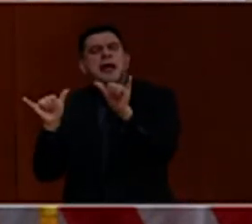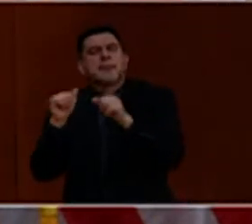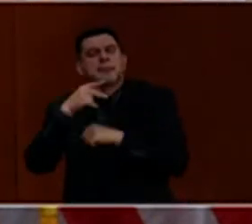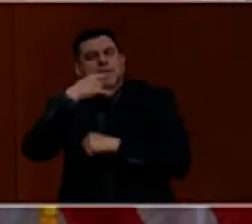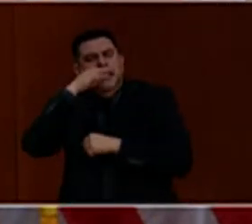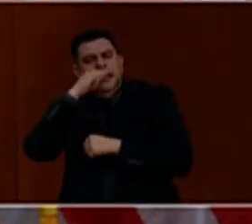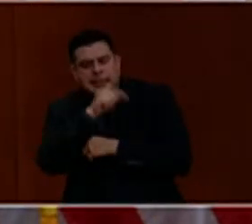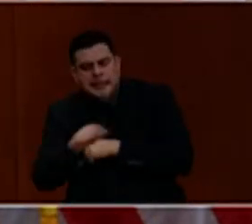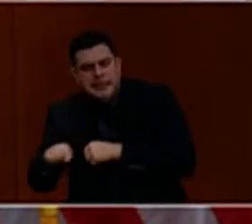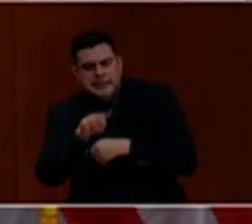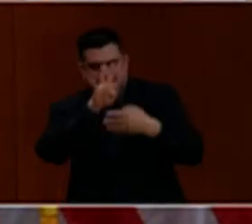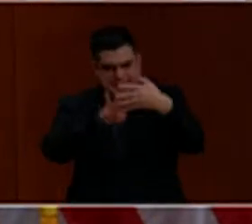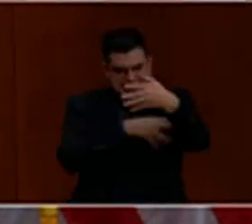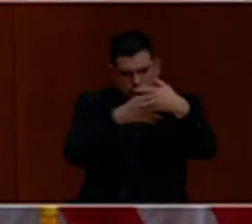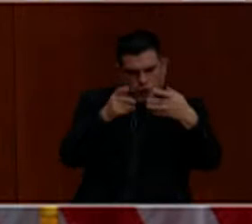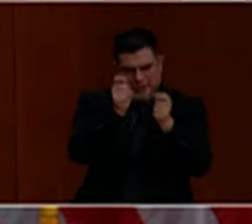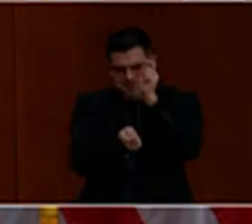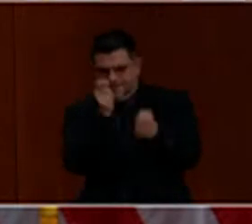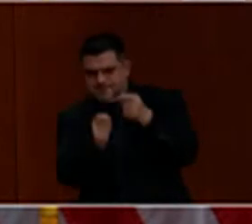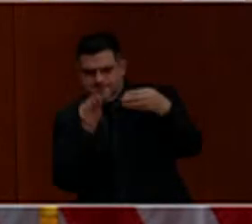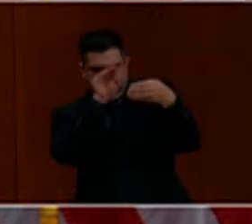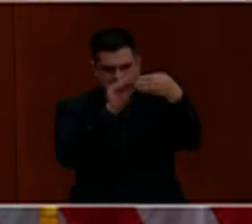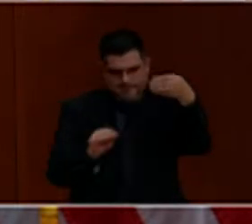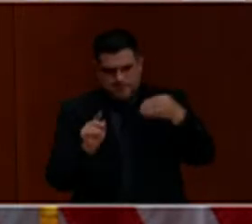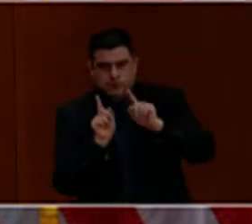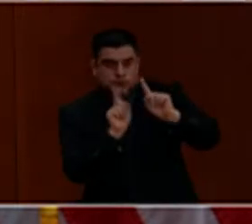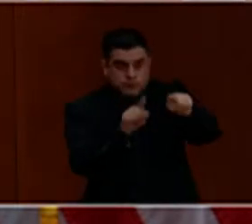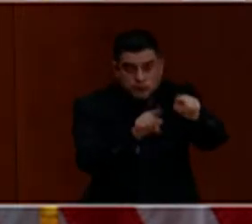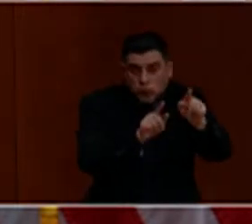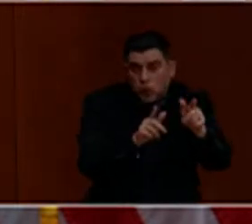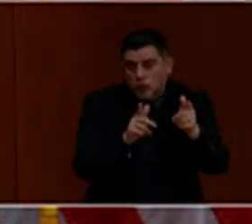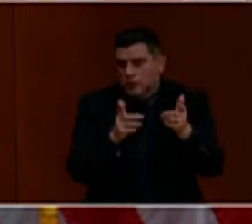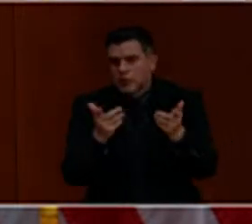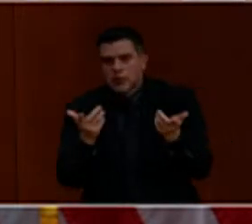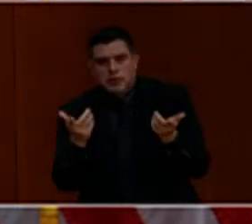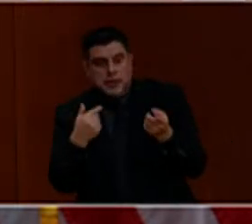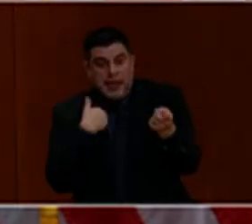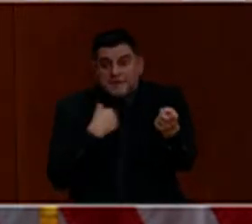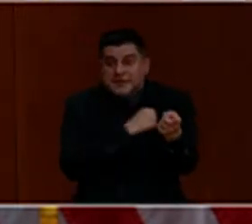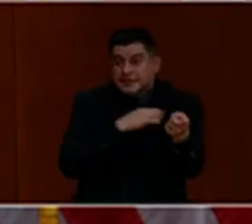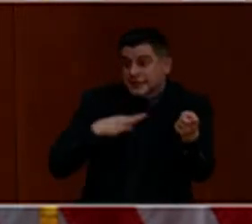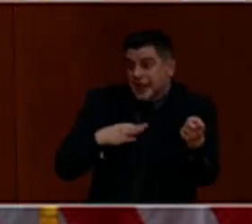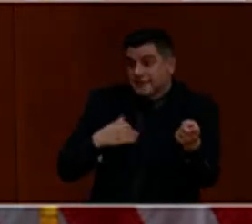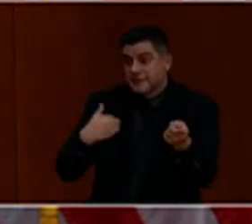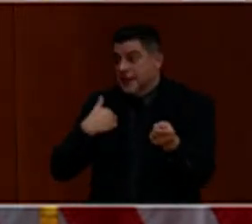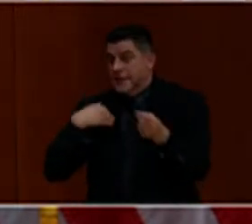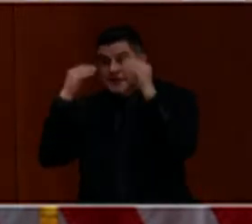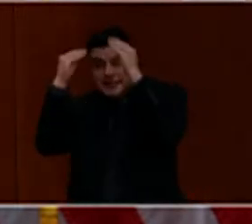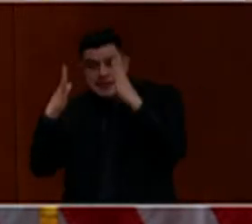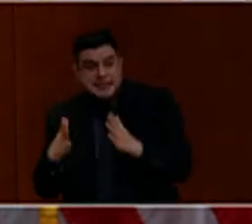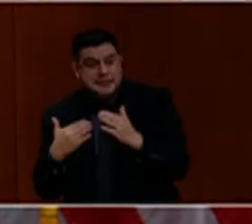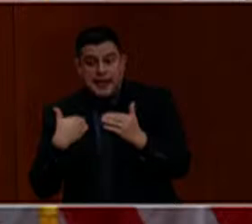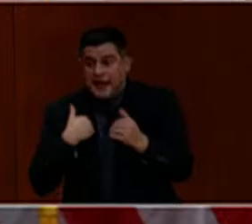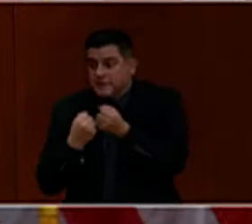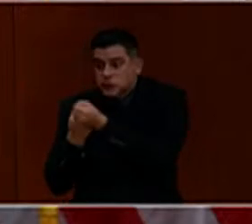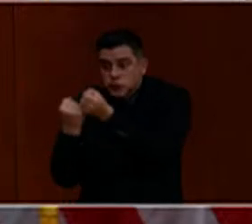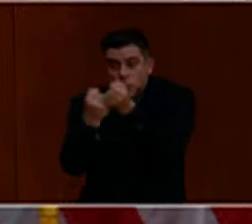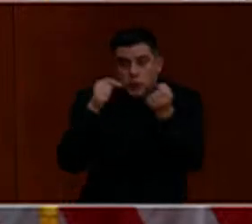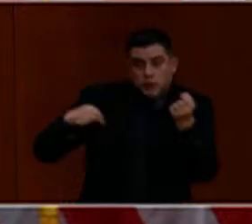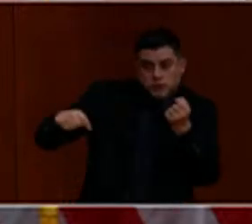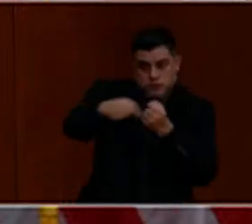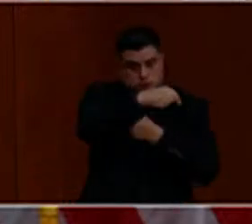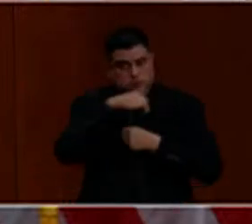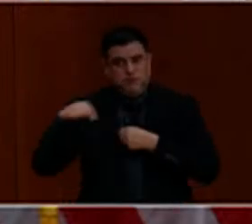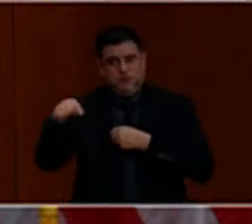And if you don't have the option for that, there's no telling what risk those kids will be exposed